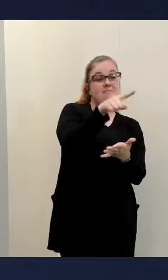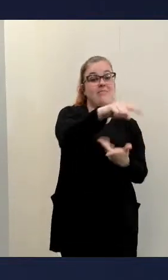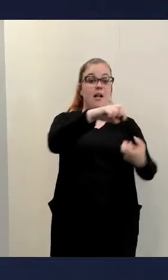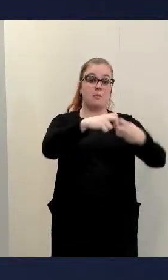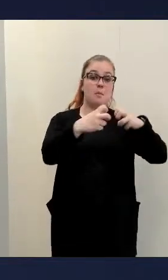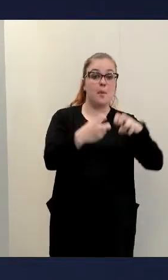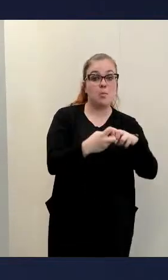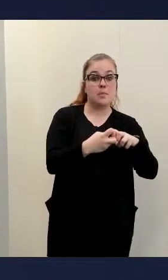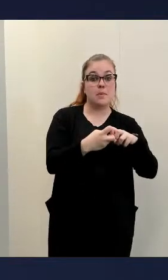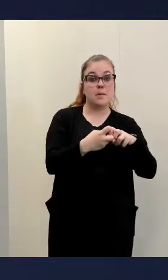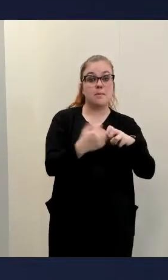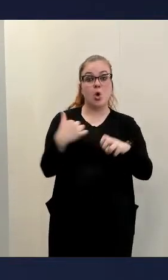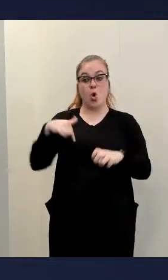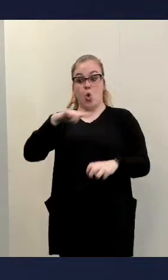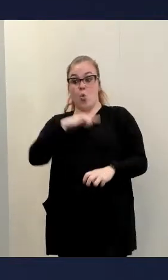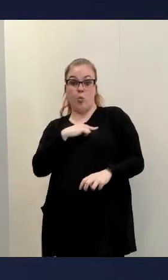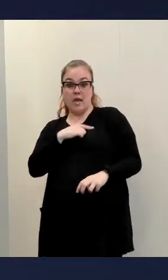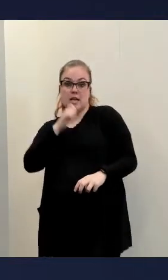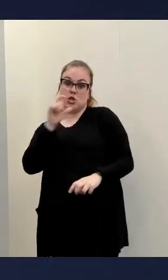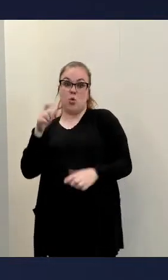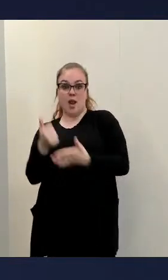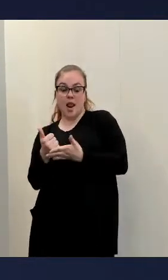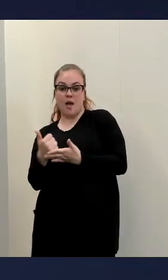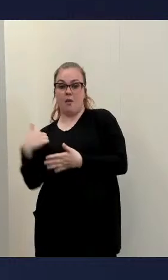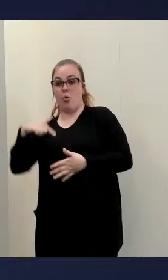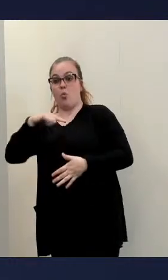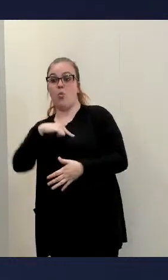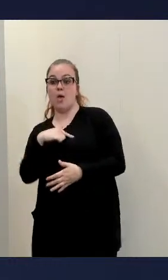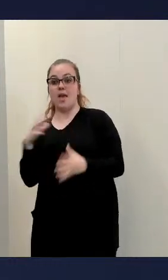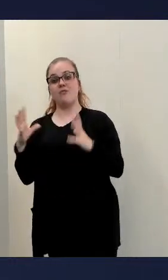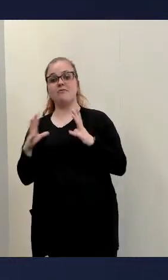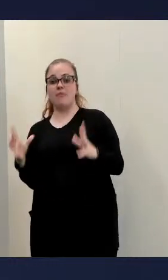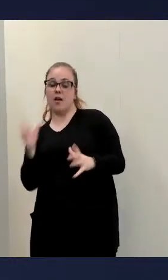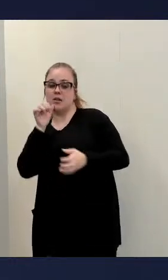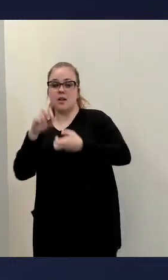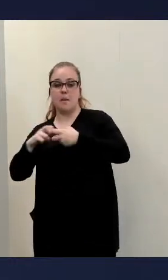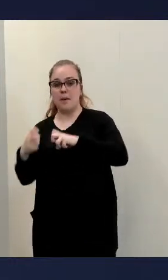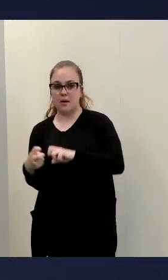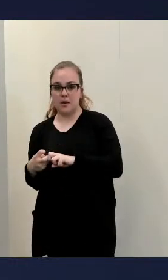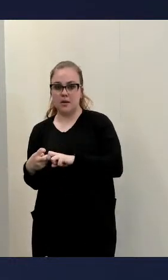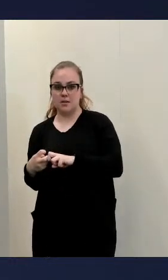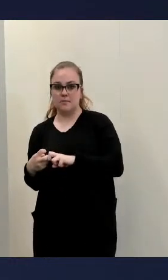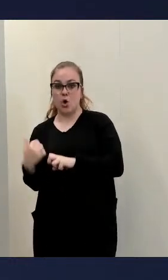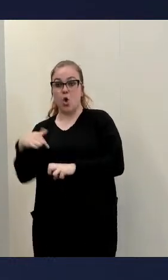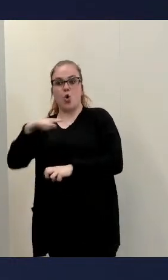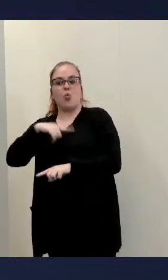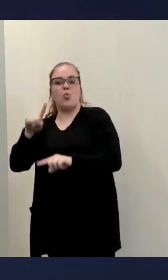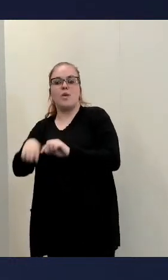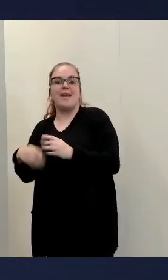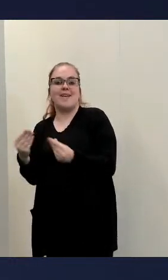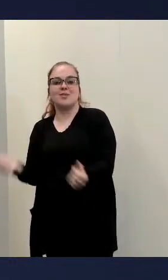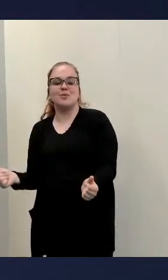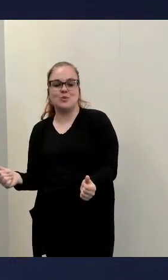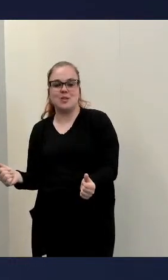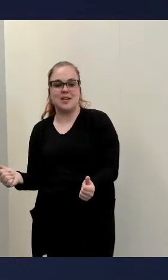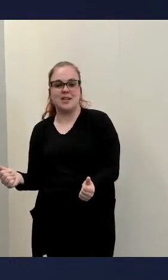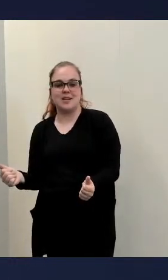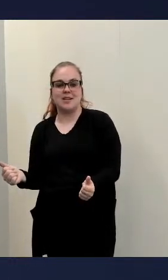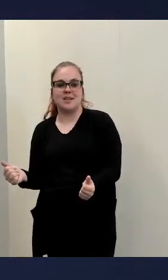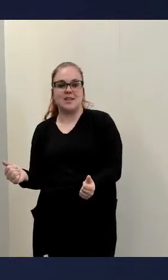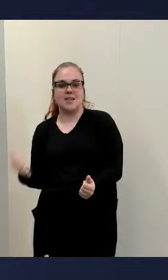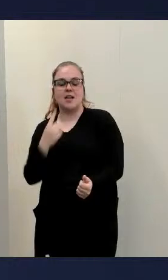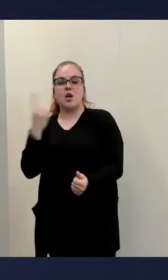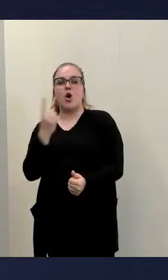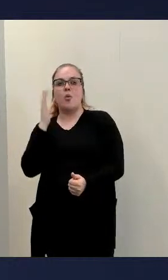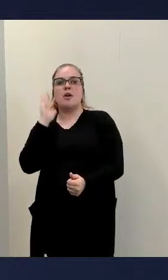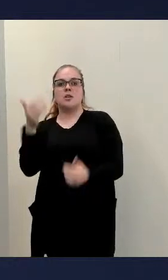problem, that we don't need help, that we are not the problem, we can't be the solution. It's always